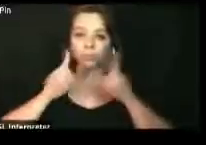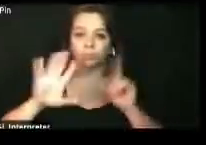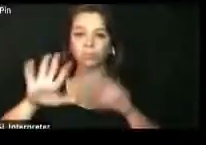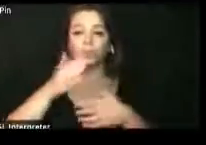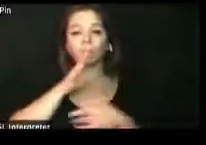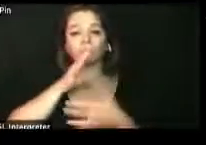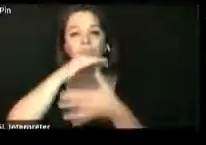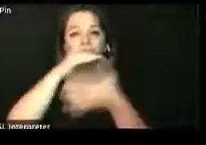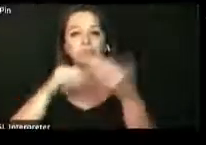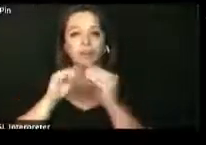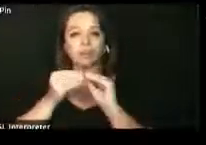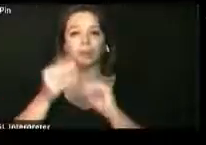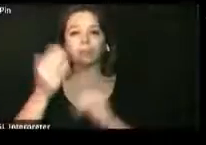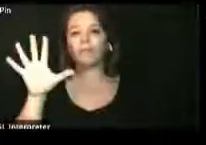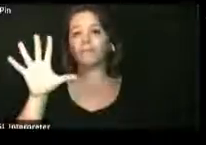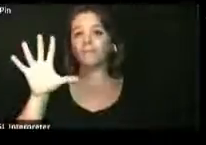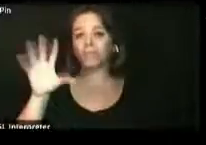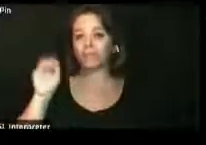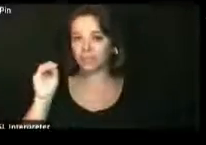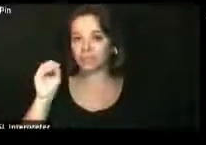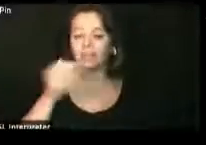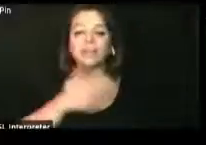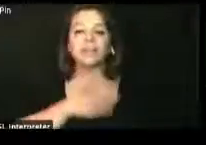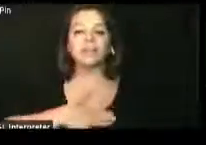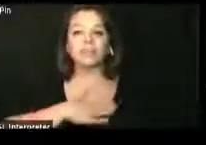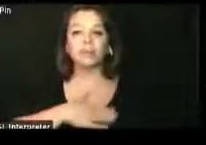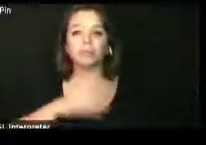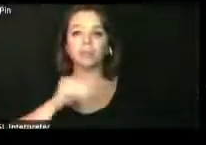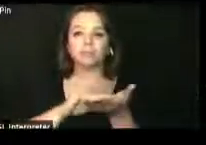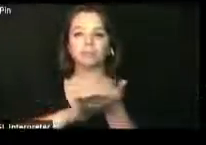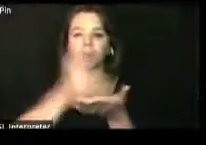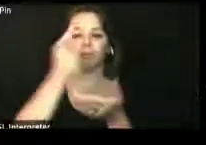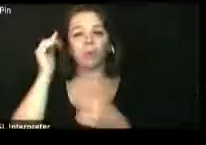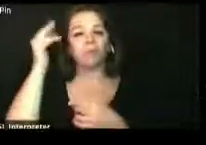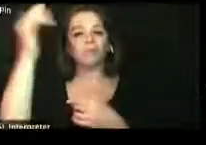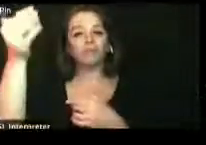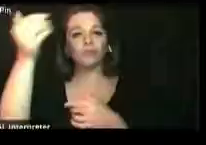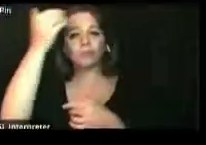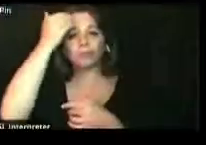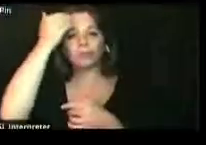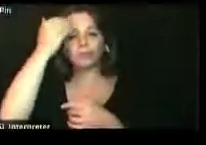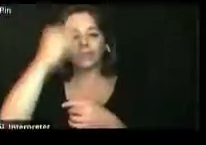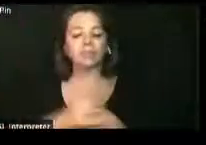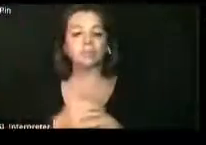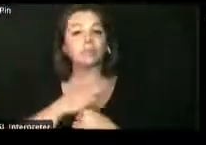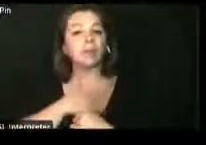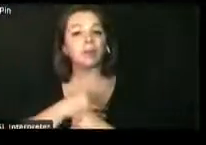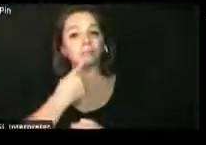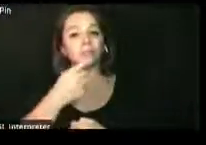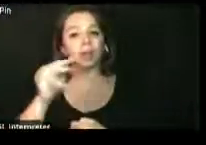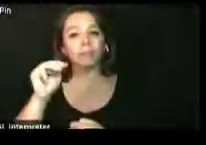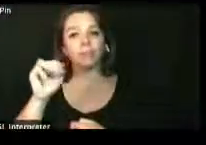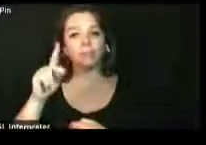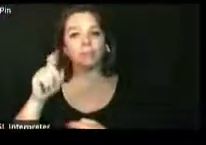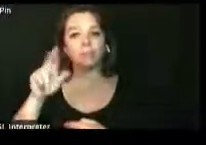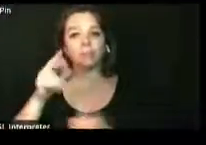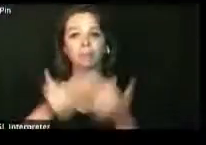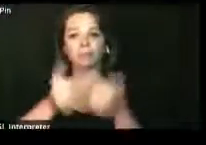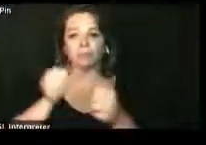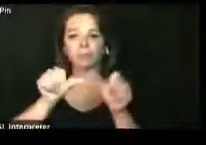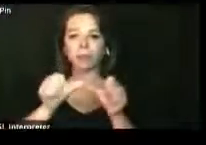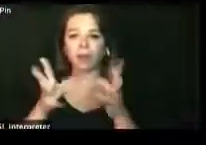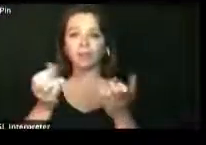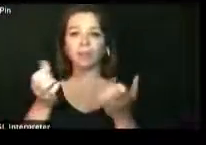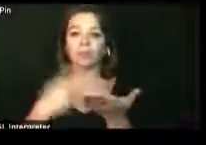will be number 50, if you'll please make note of that for future reference. If you'll please let the mapper know what area you would like to discuss, or if you have general